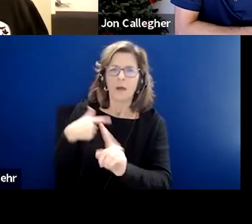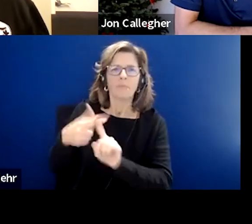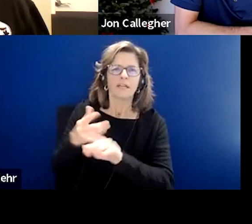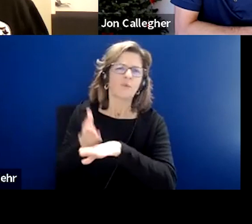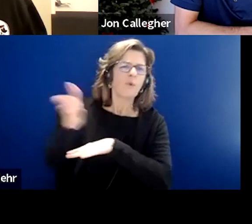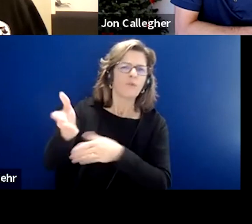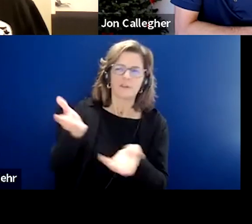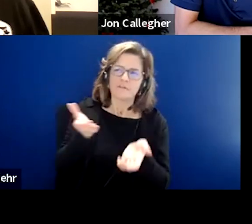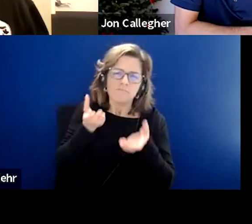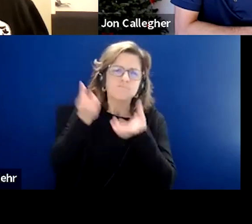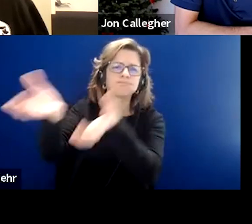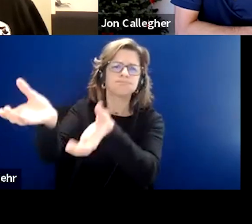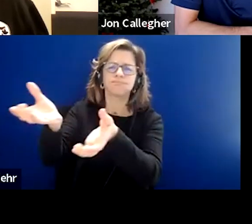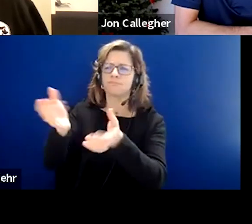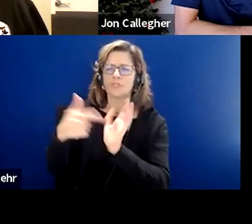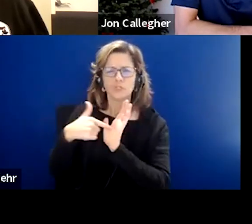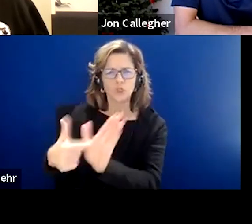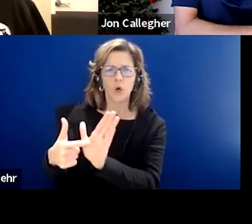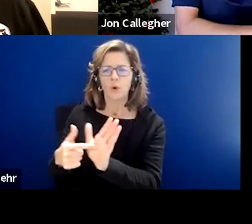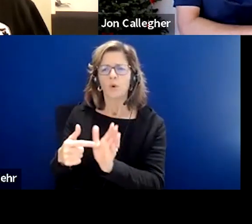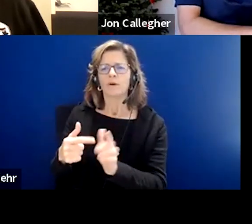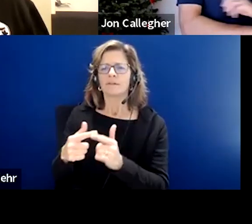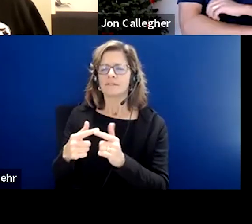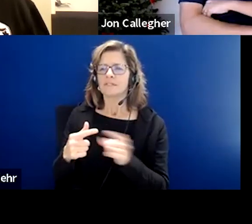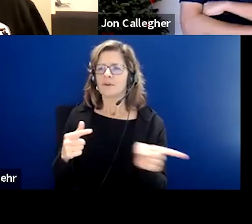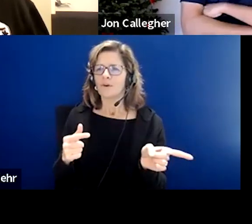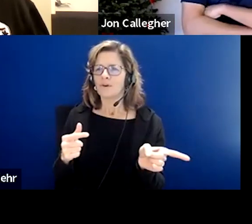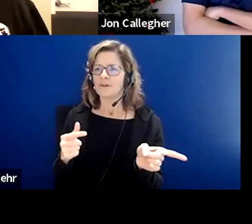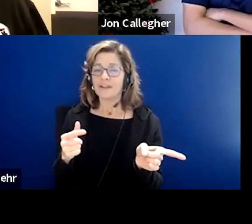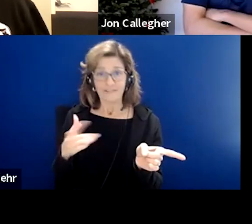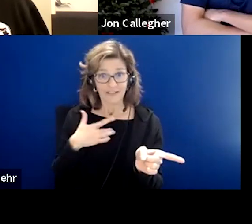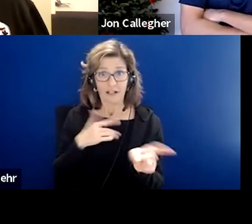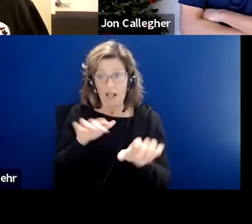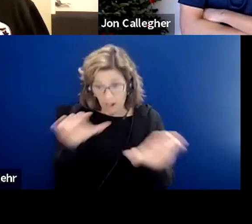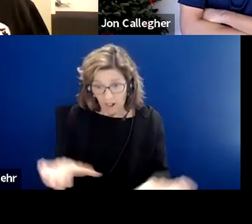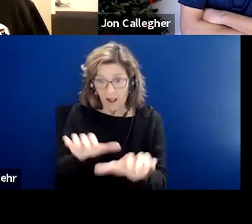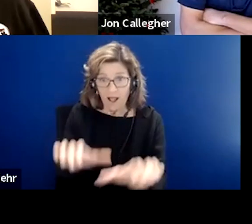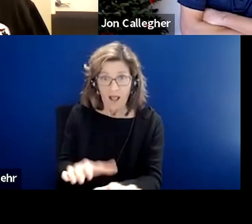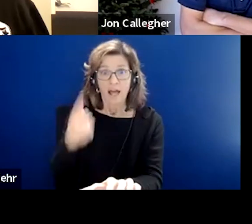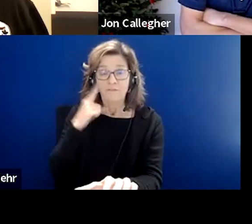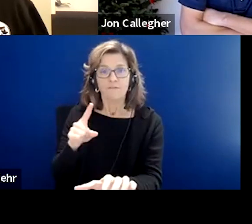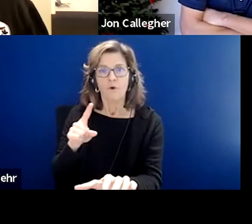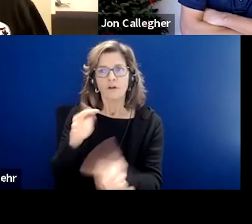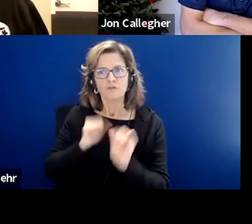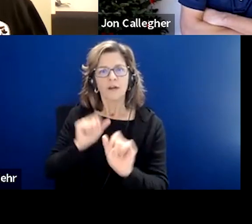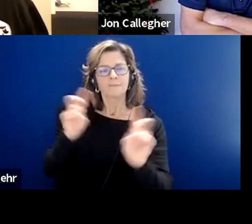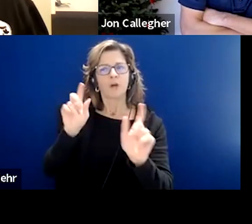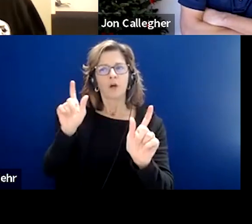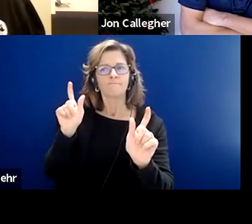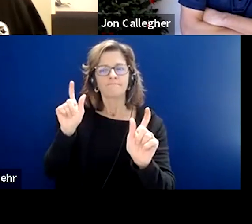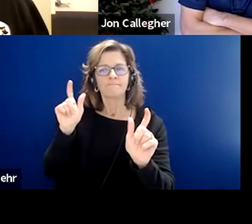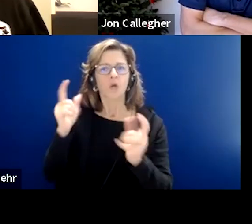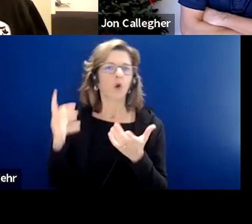just going back to being fulfilled, doing enough to get more respect and more